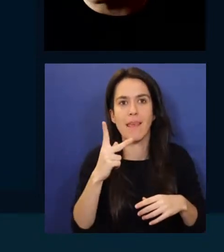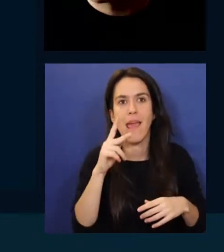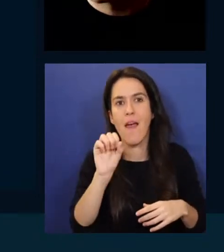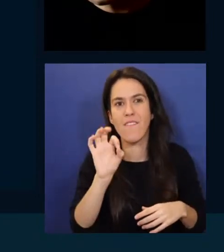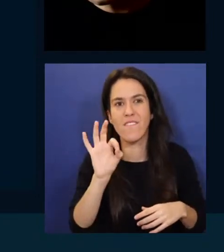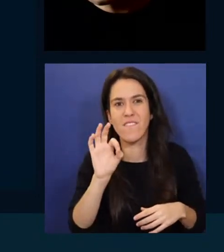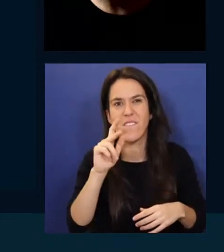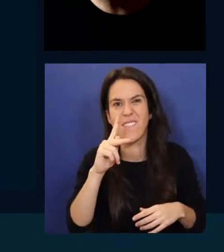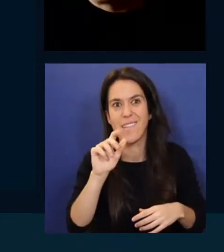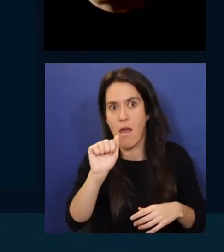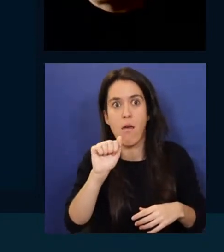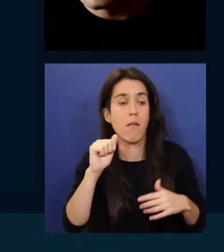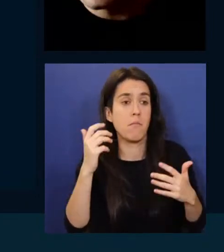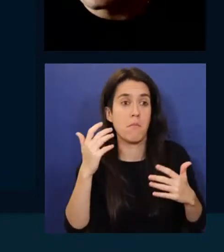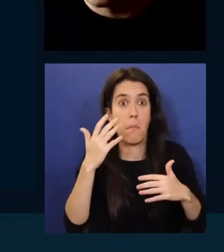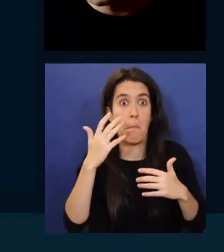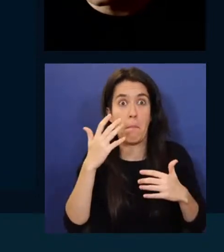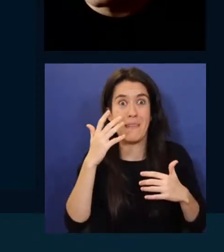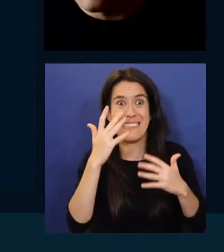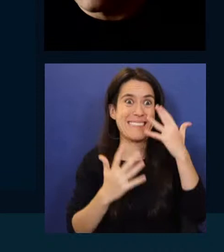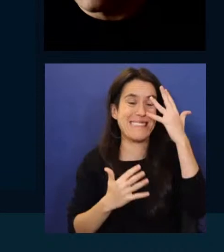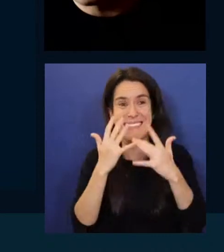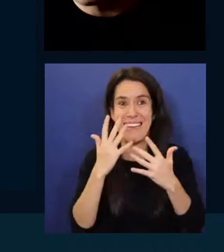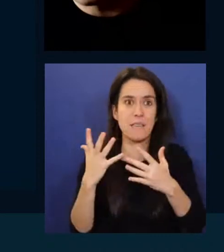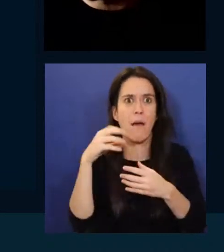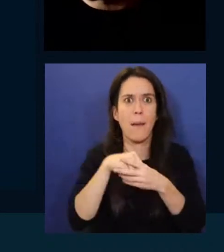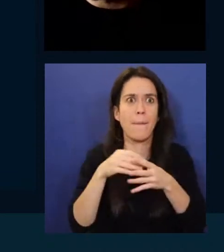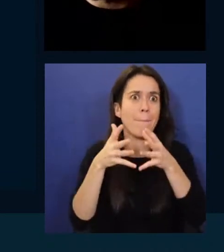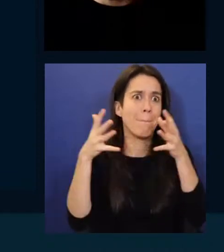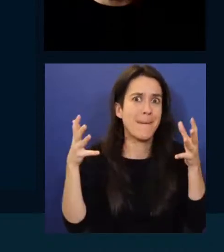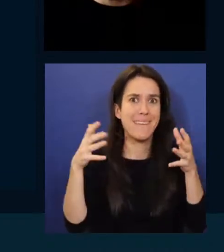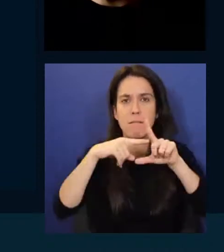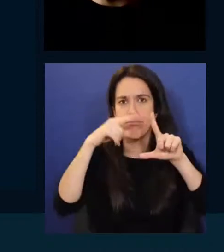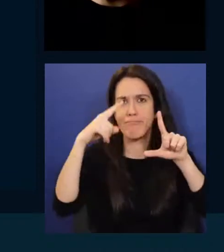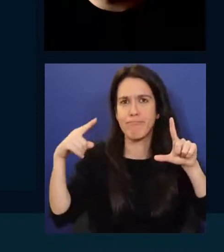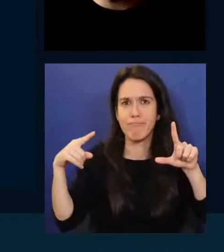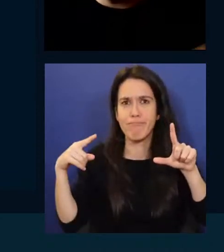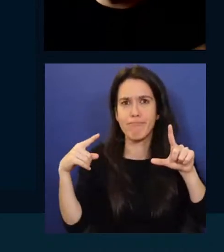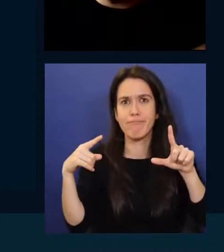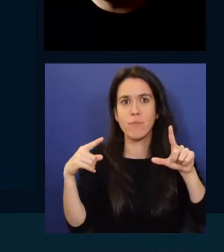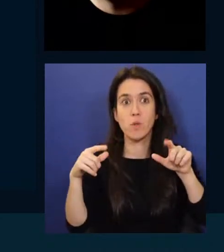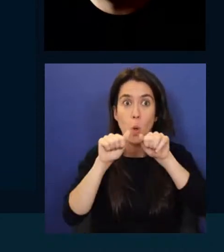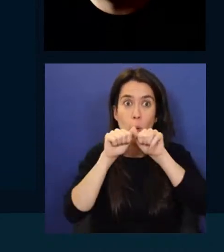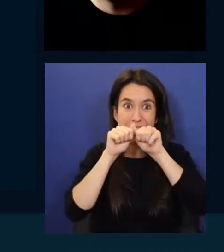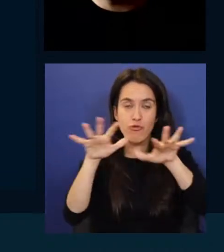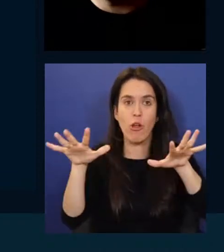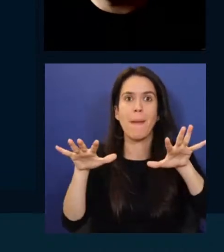like we got data integration, data warehousing, and big data analytics, we're going to get the streaming workloads,